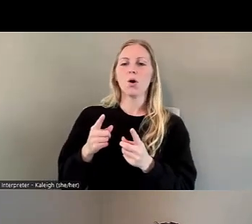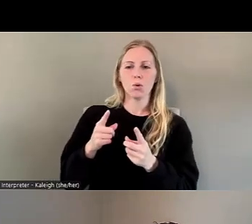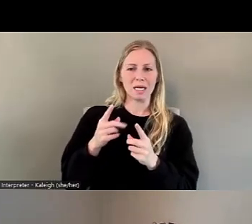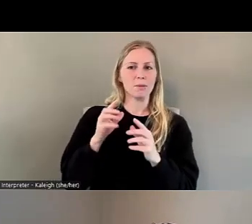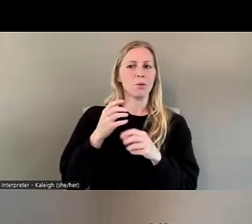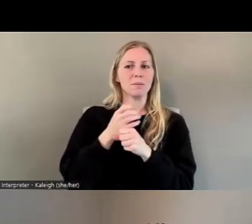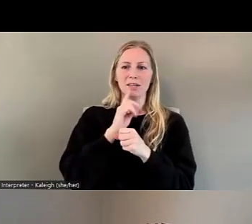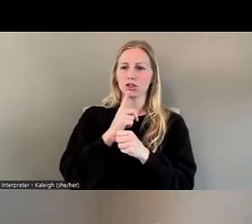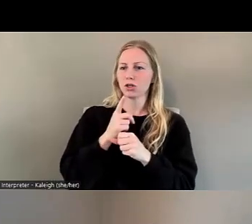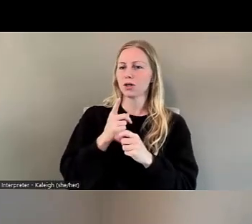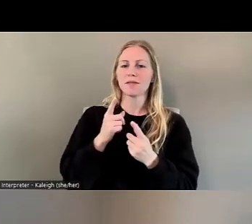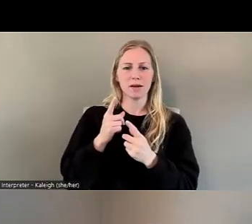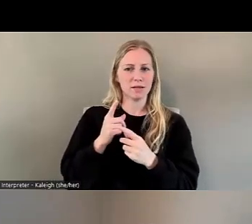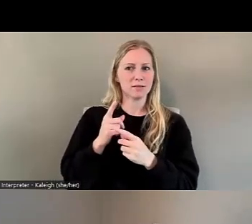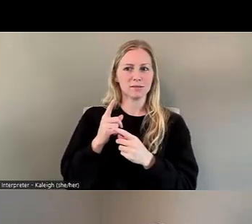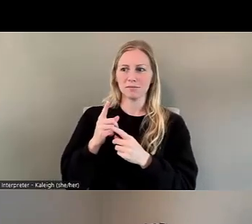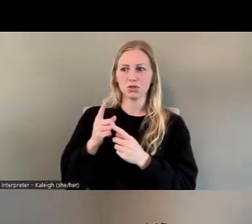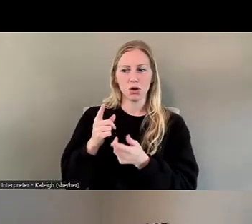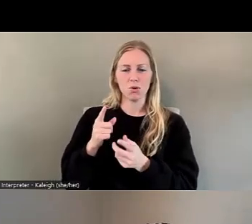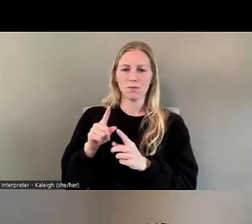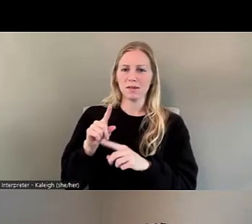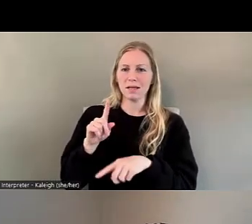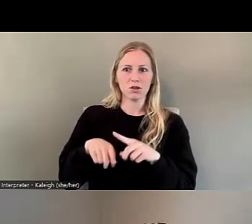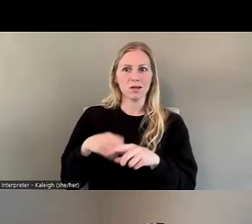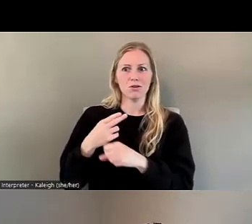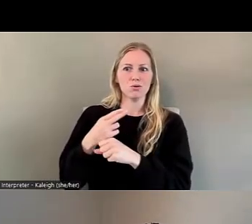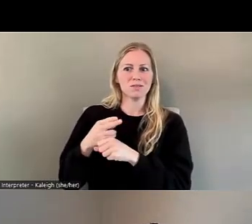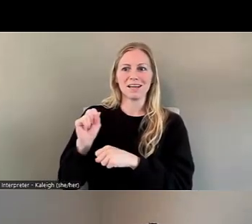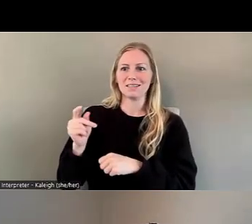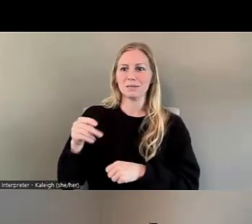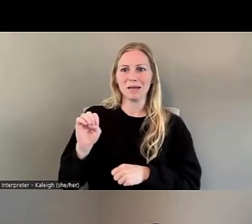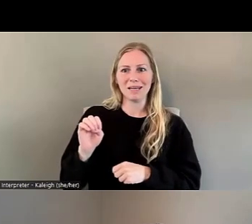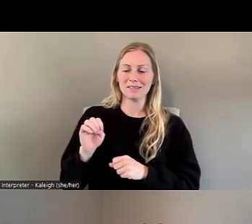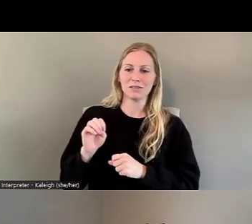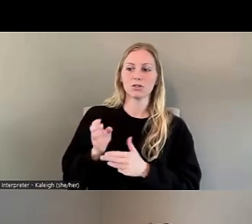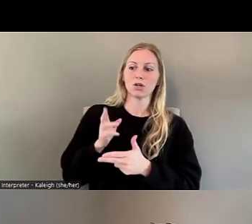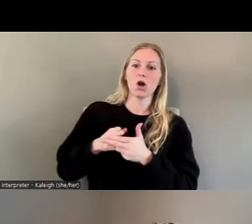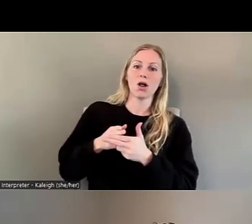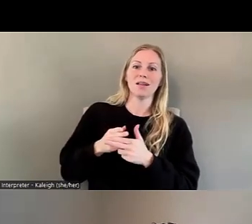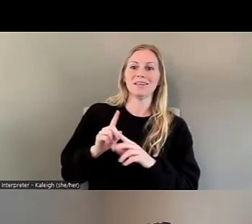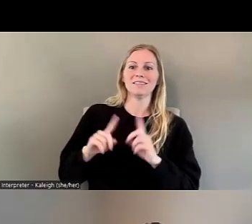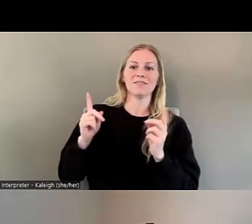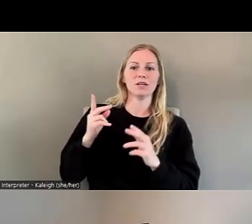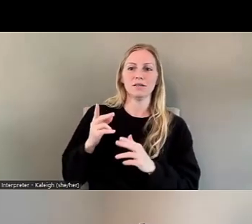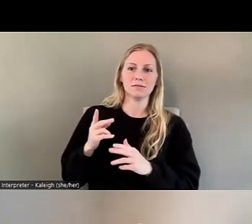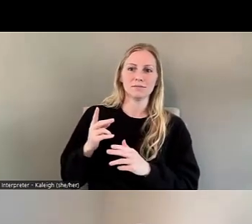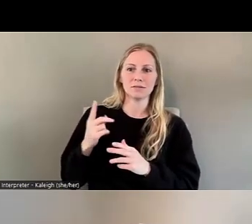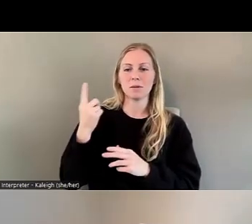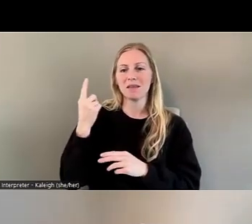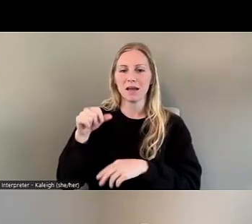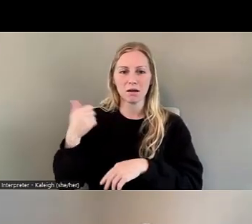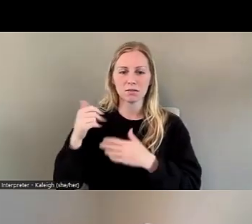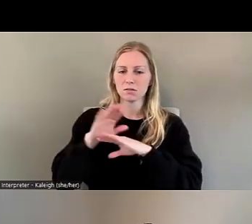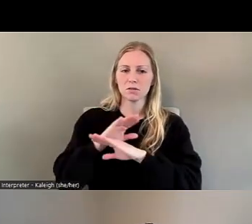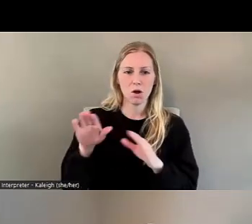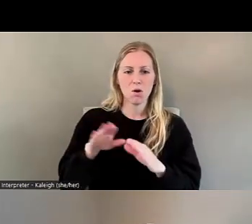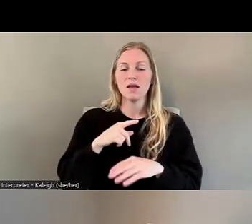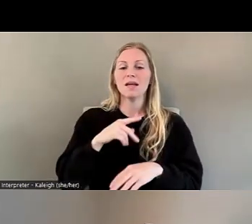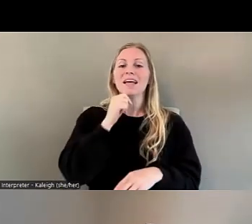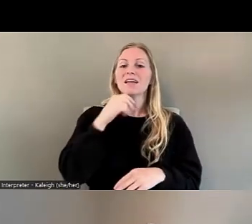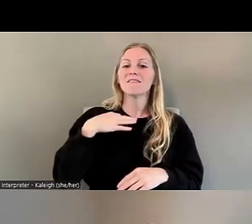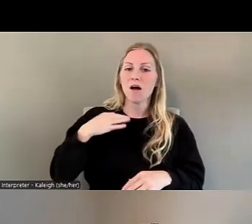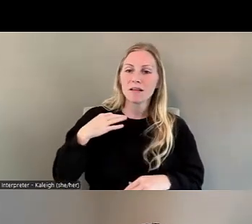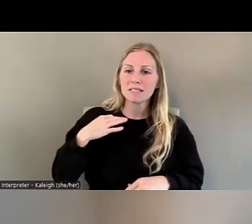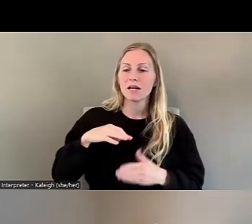on the slide, the key defining features are whether the confinement was voluntary, the student is alone, and if they